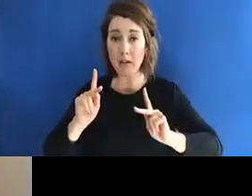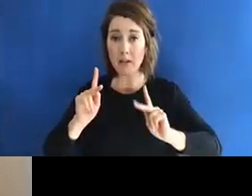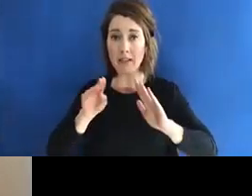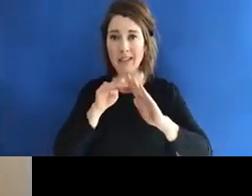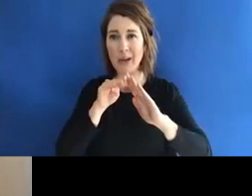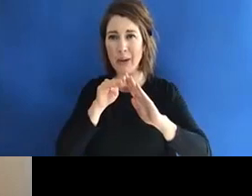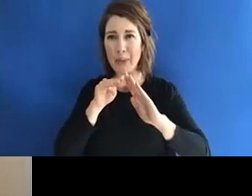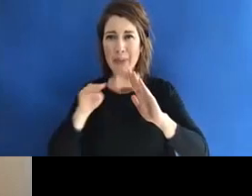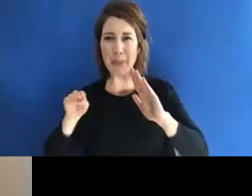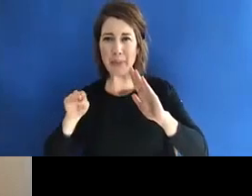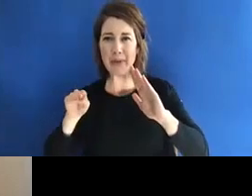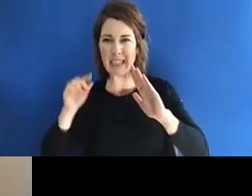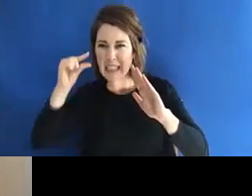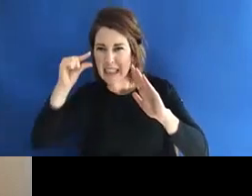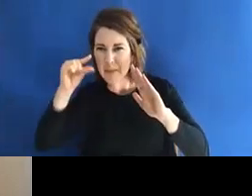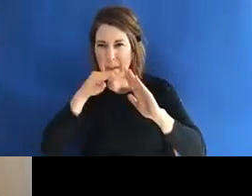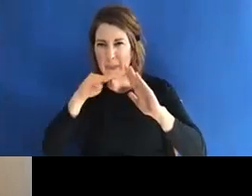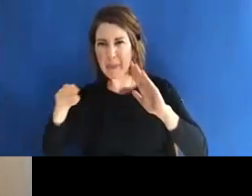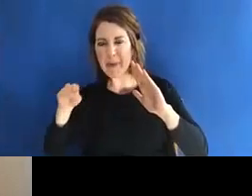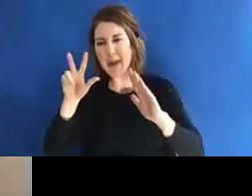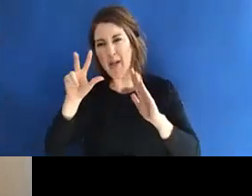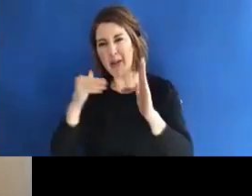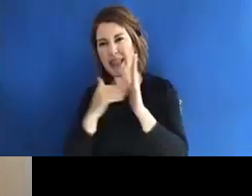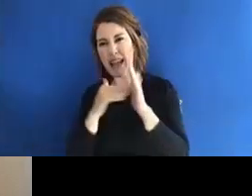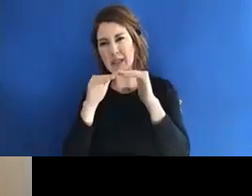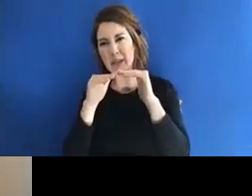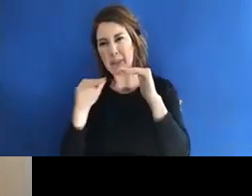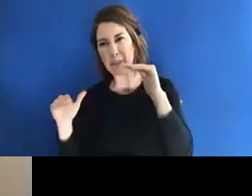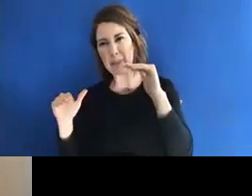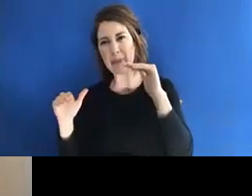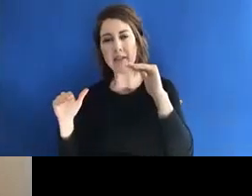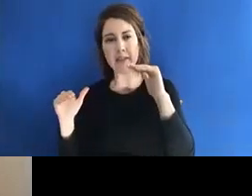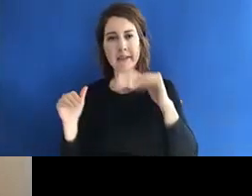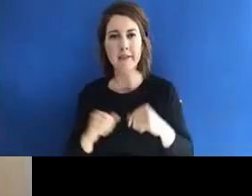decreased slightly by about 3,000 participants over that 2-year period.